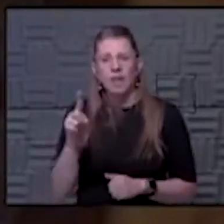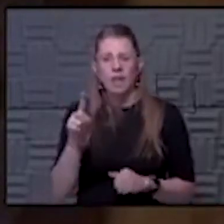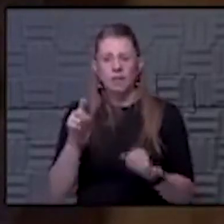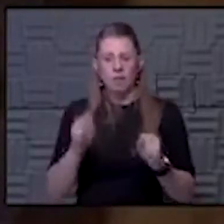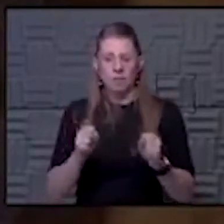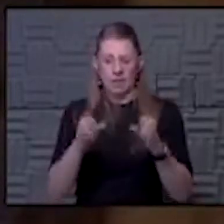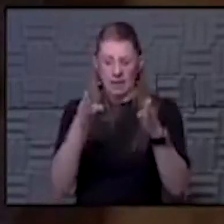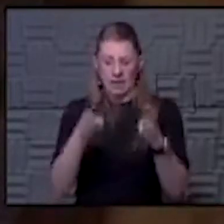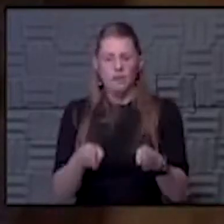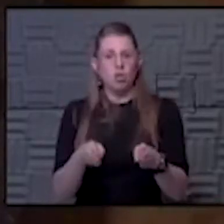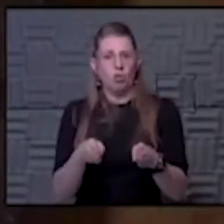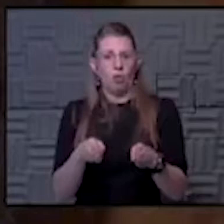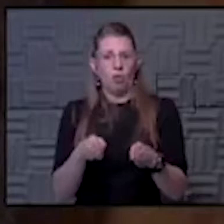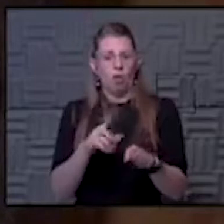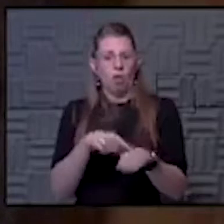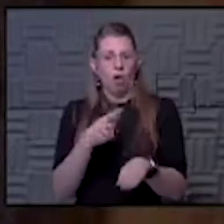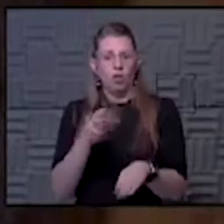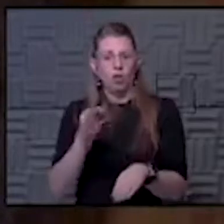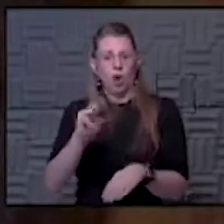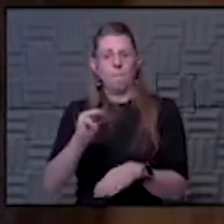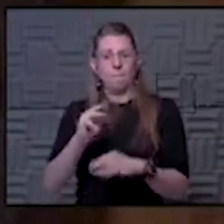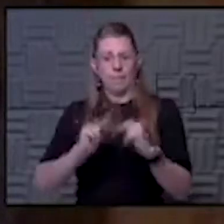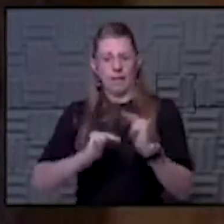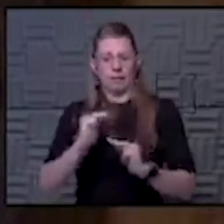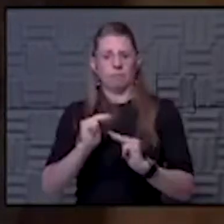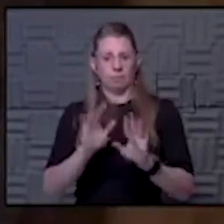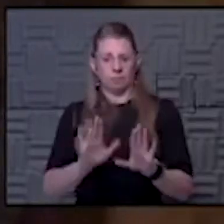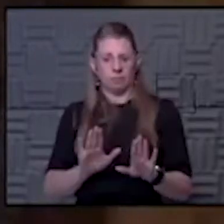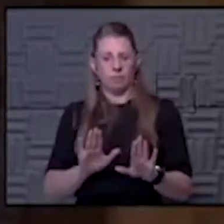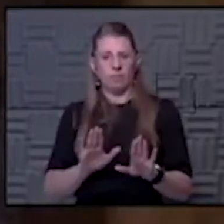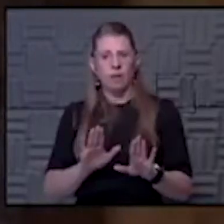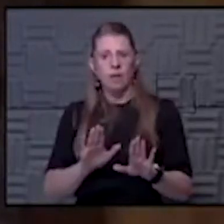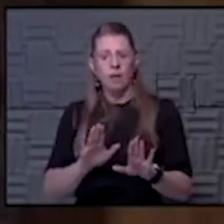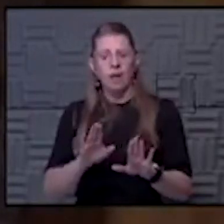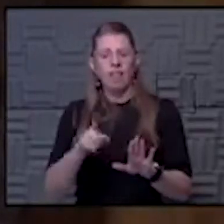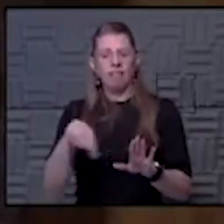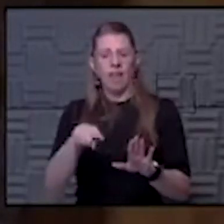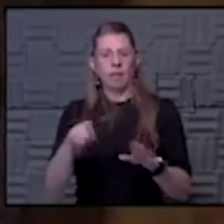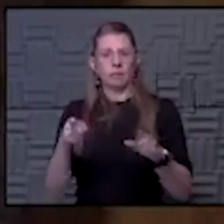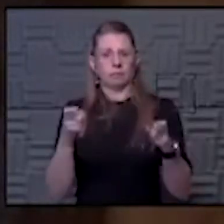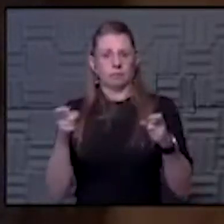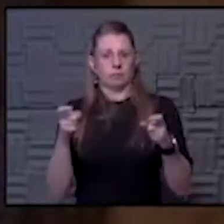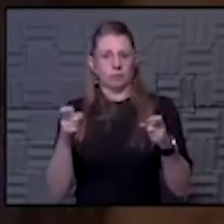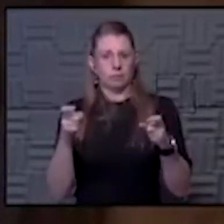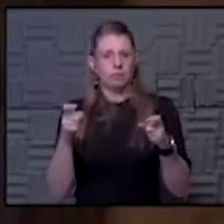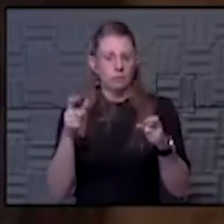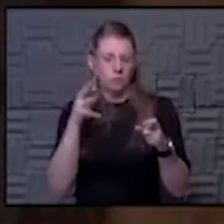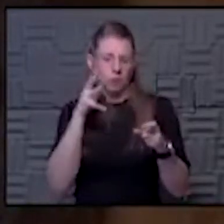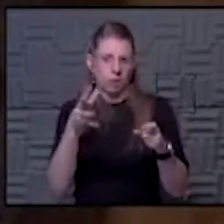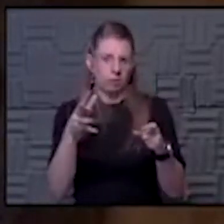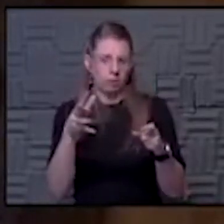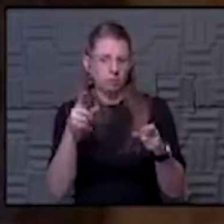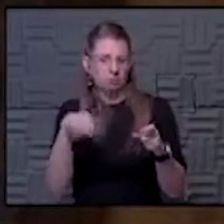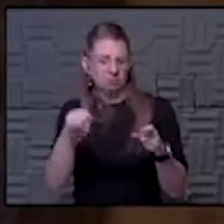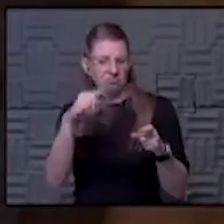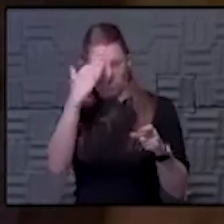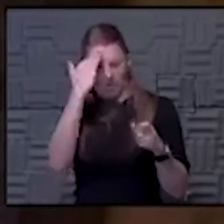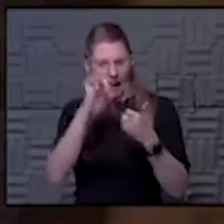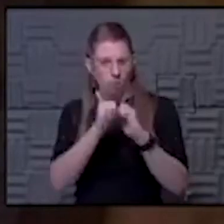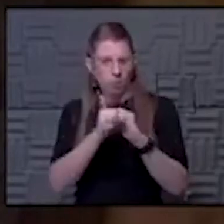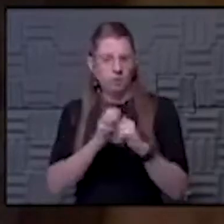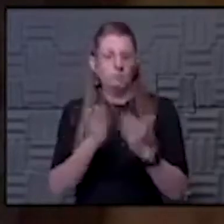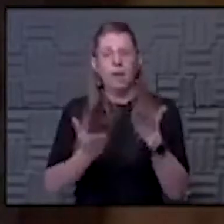individual long-term care facilities would determine how to best deal with that. It may be setting